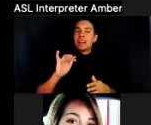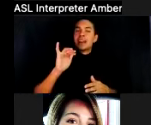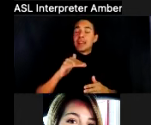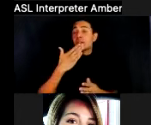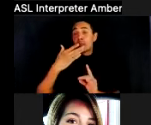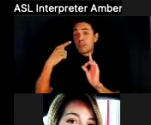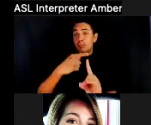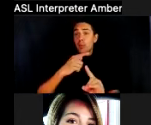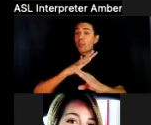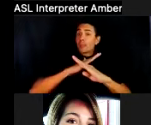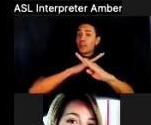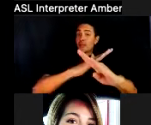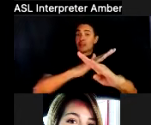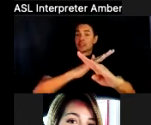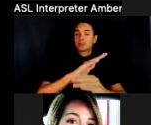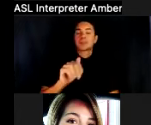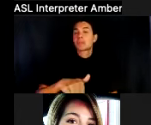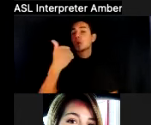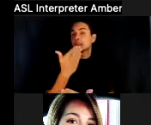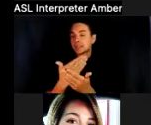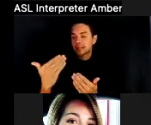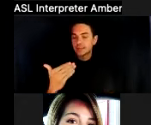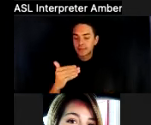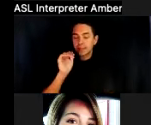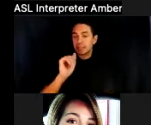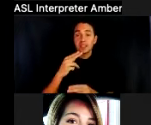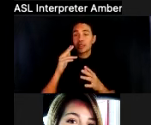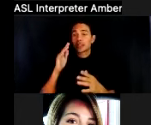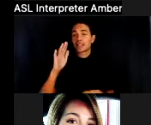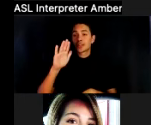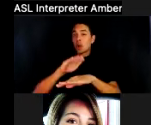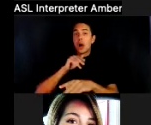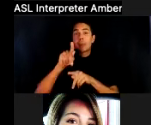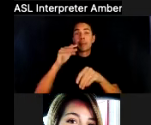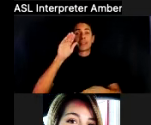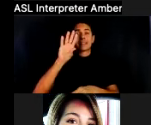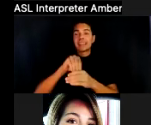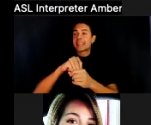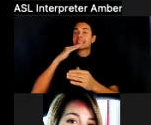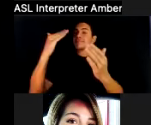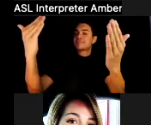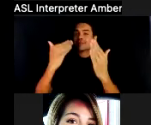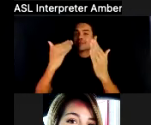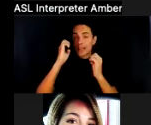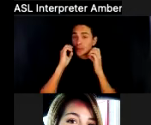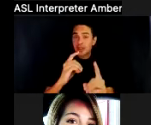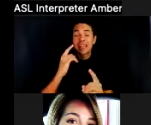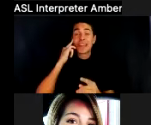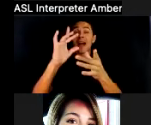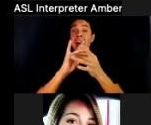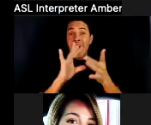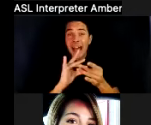about prevention. The other thing is that you can call people in, right? This is an opportunity to educate if it does get said.